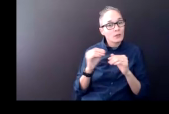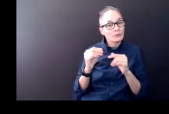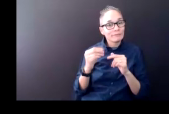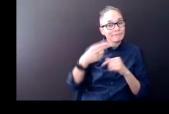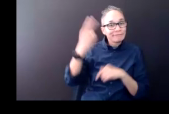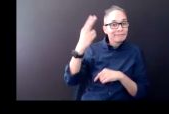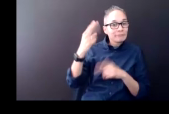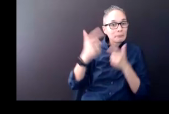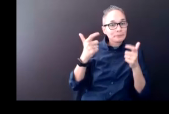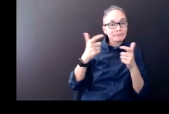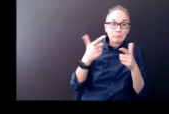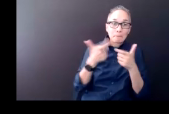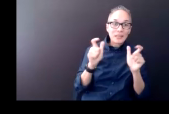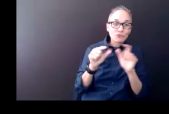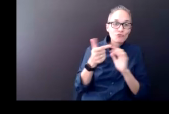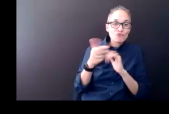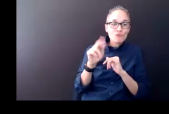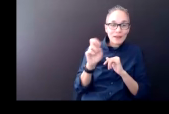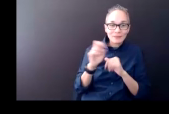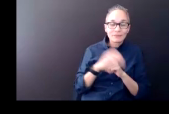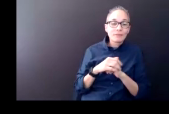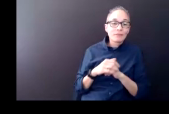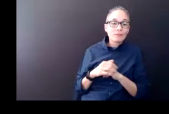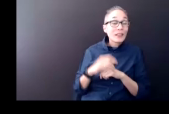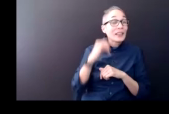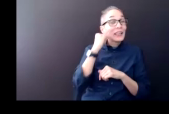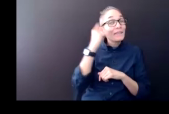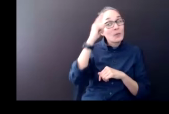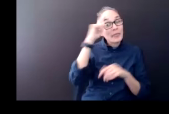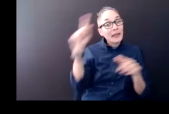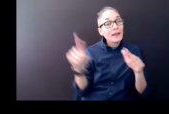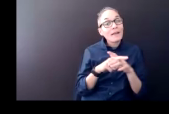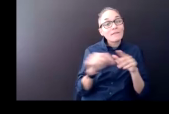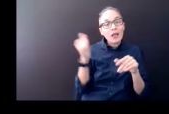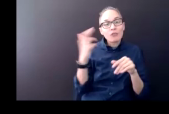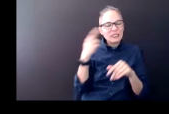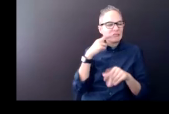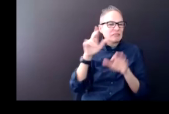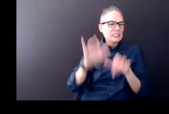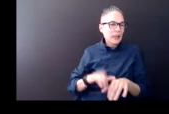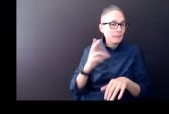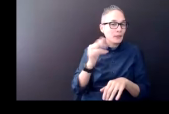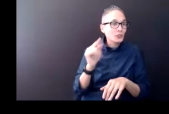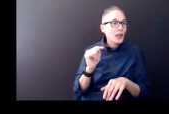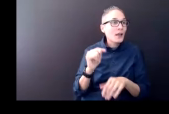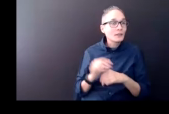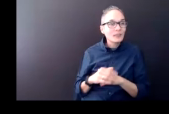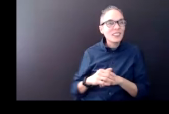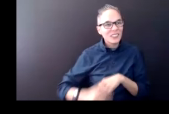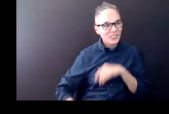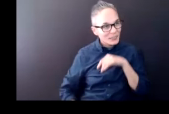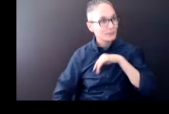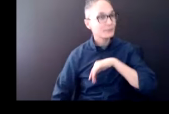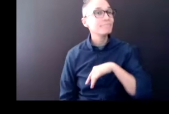you can think of any other reasons why, I'd love to hear them too. Like that'd be nice, like, just put them in the chat and stuff like that. But I'm gonna go ahead and move